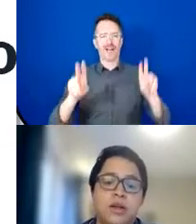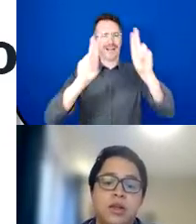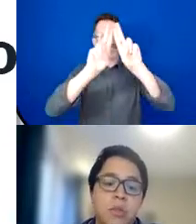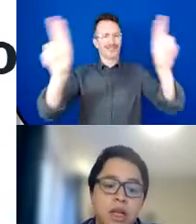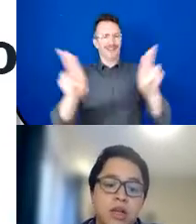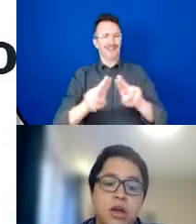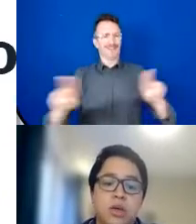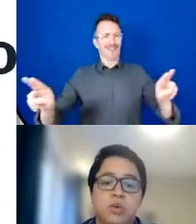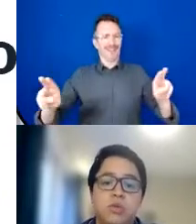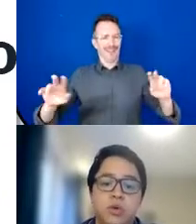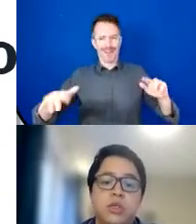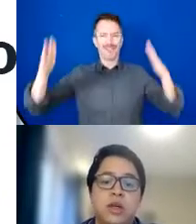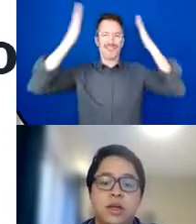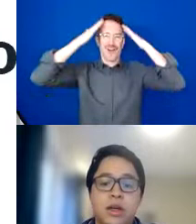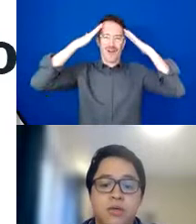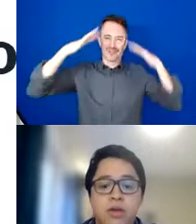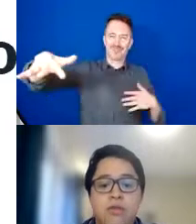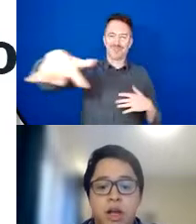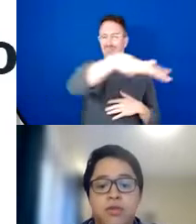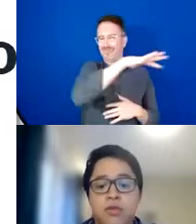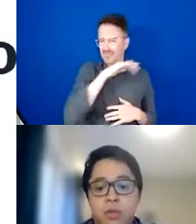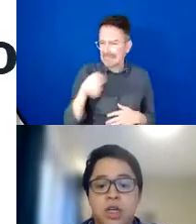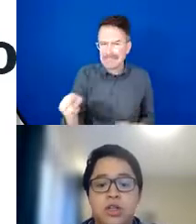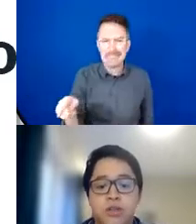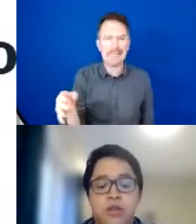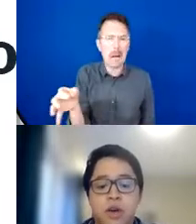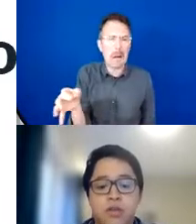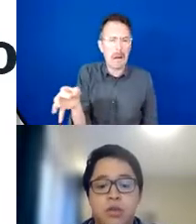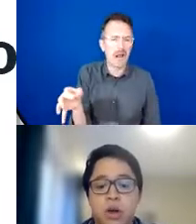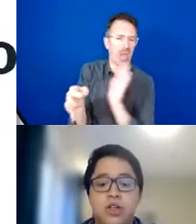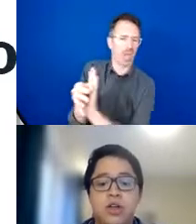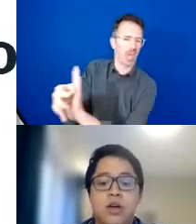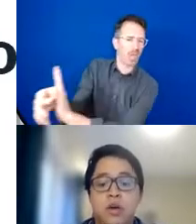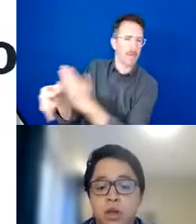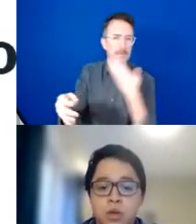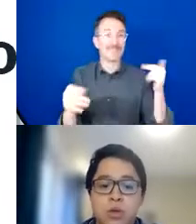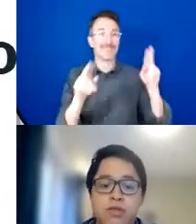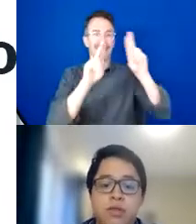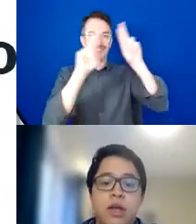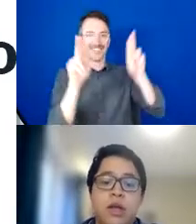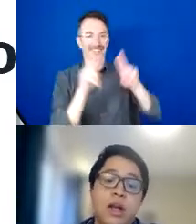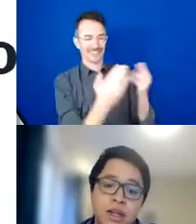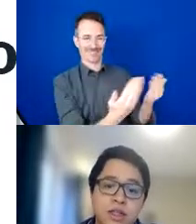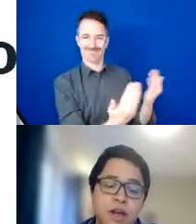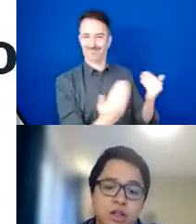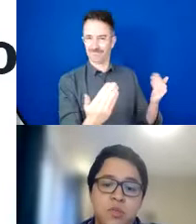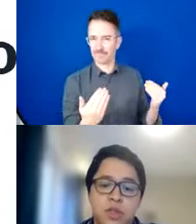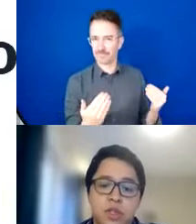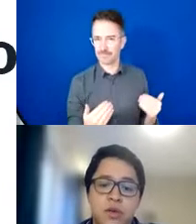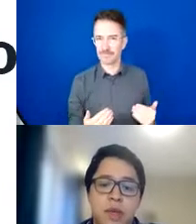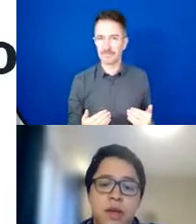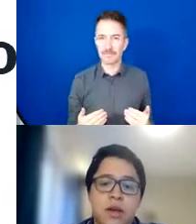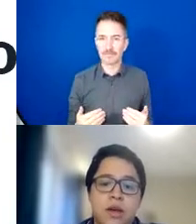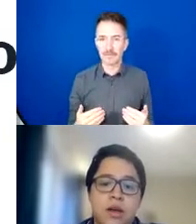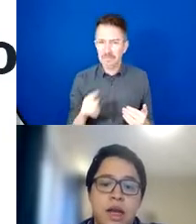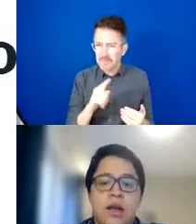and many young people producing a very valuable information and very valuable knowledge from the local level in a disadvantaged